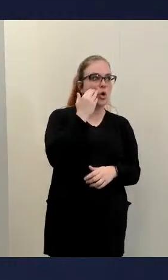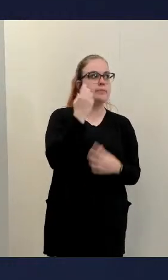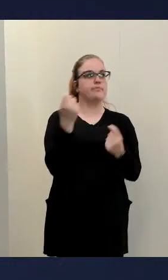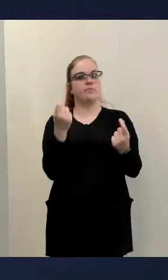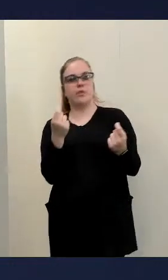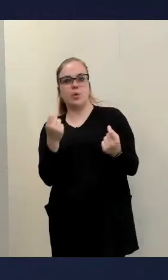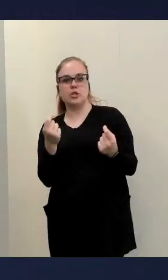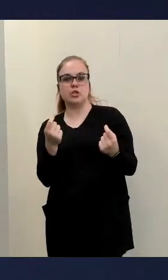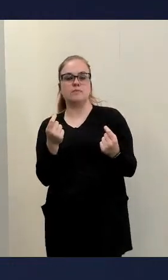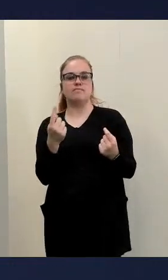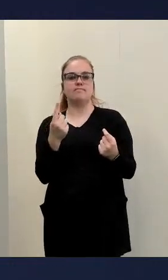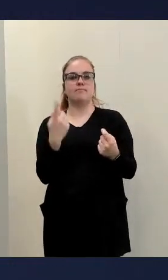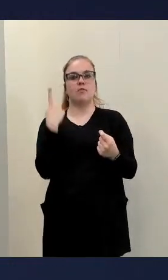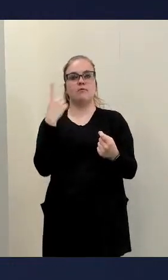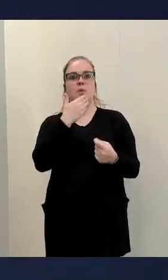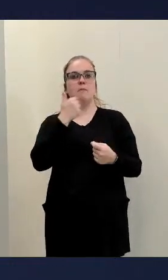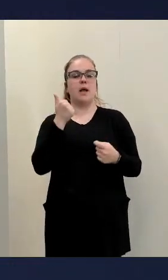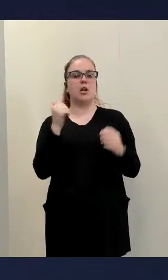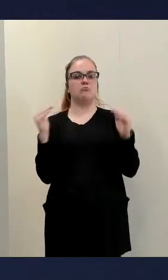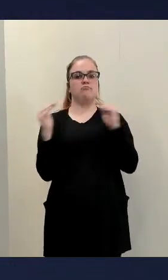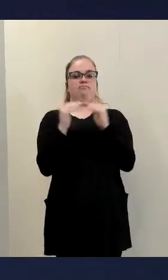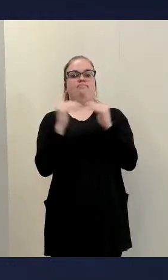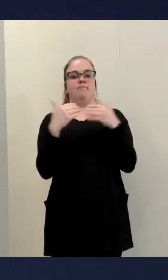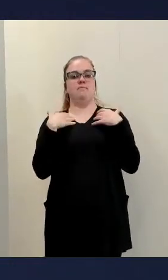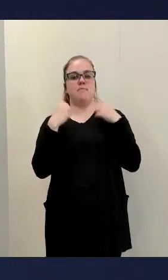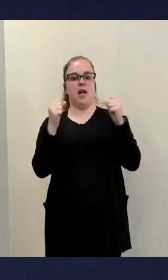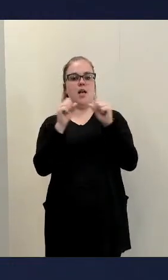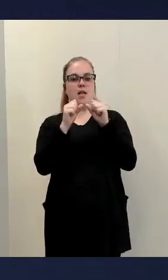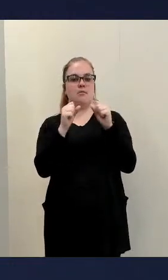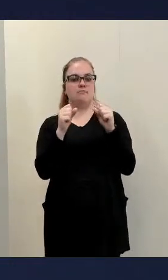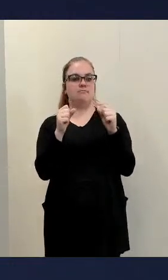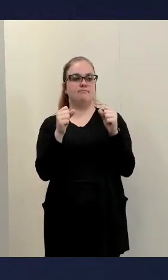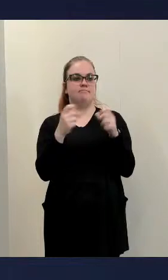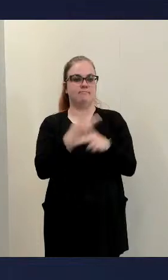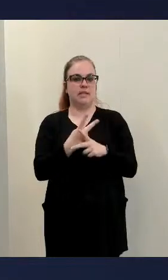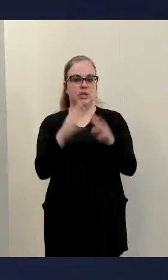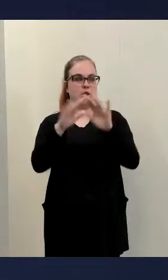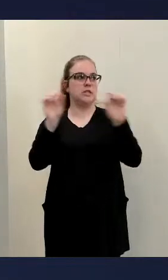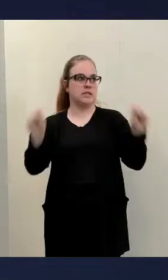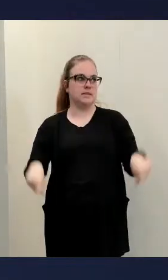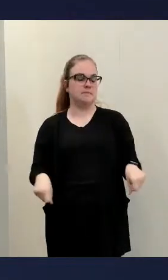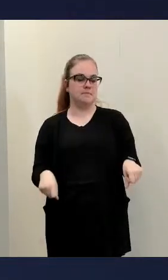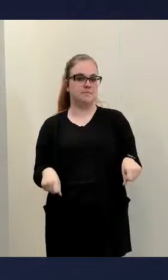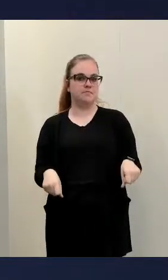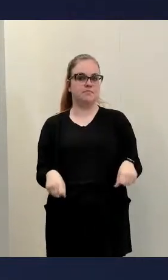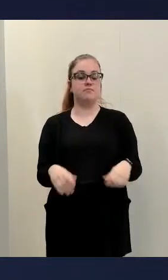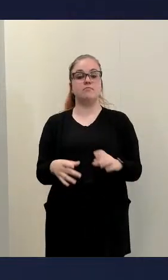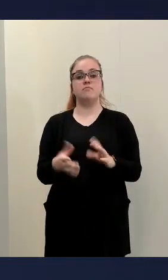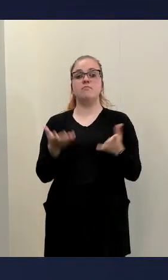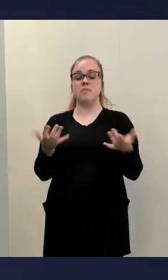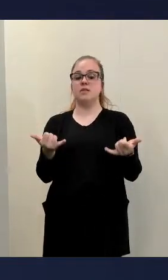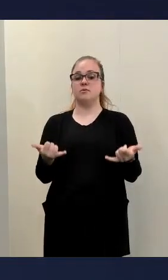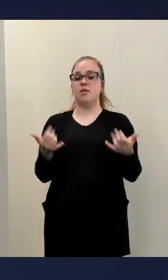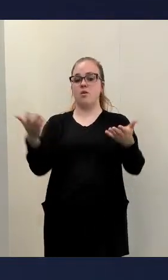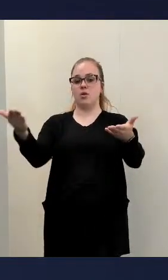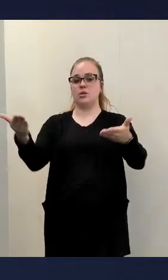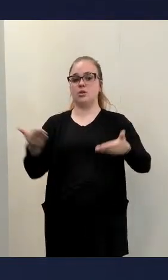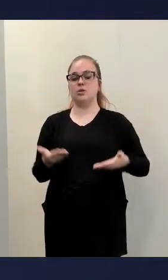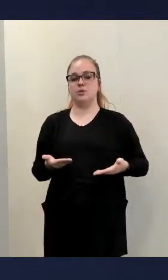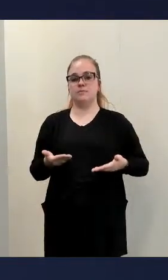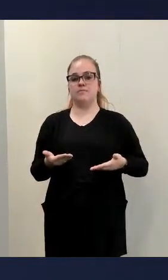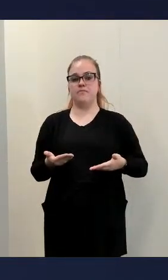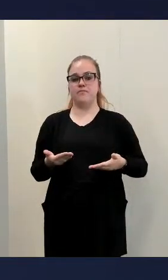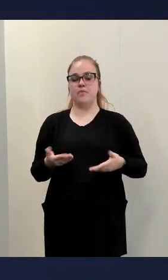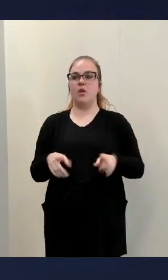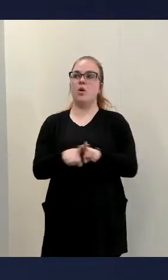do to create a better, more equitable health care system for people in our community. So with that, I'd like to introduce our,